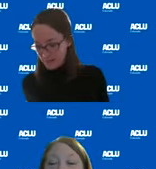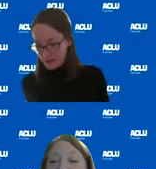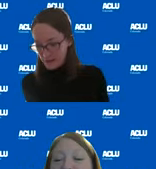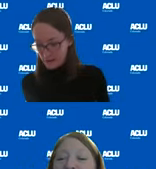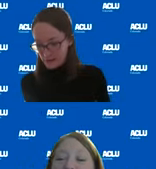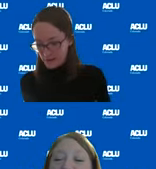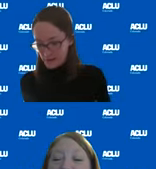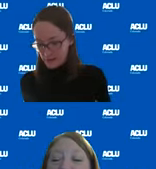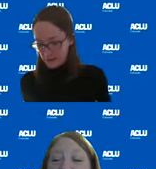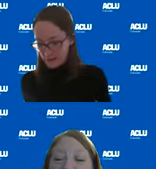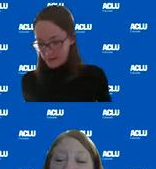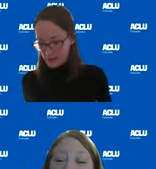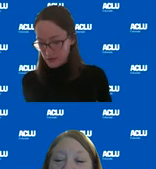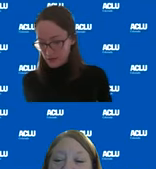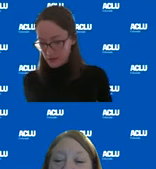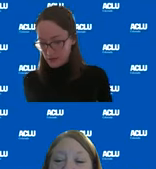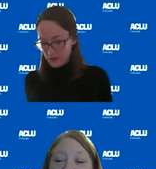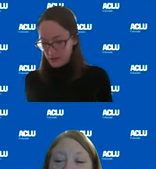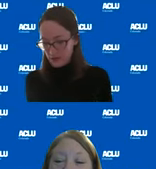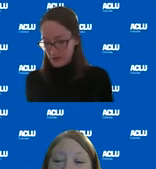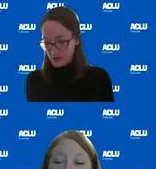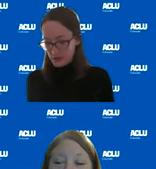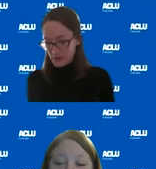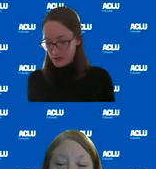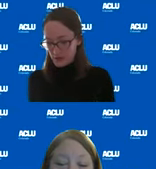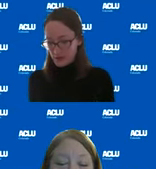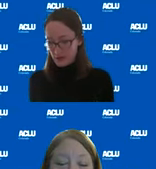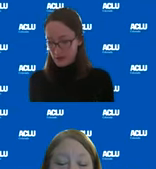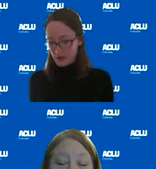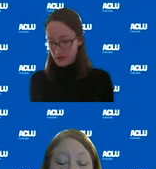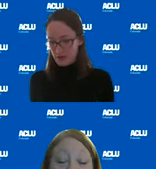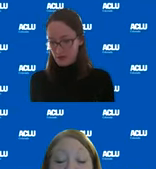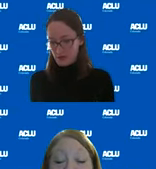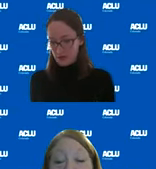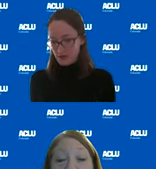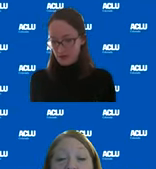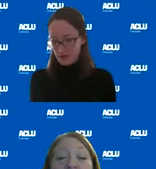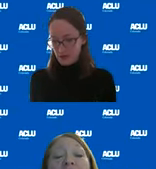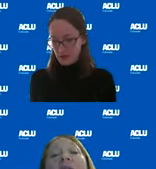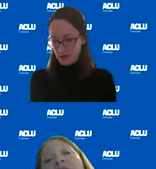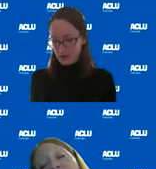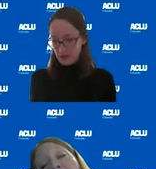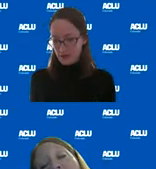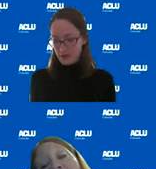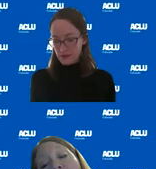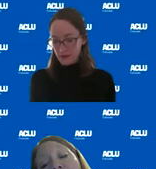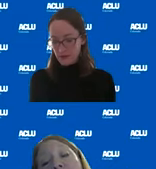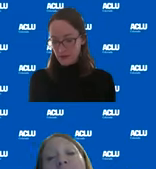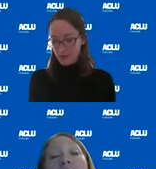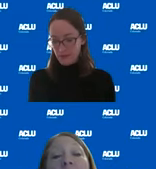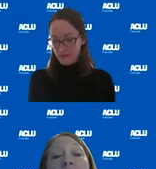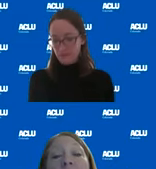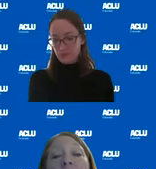as Jen's going to rename Lunch and Learns too. We do have a couple of questions, and if you have